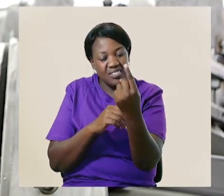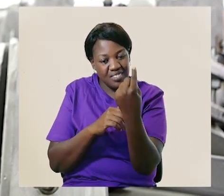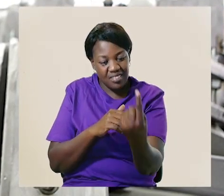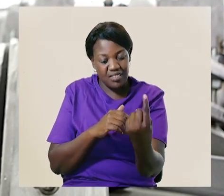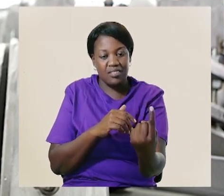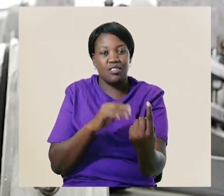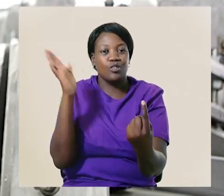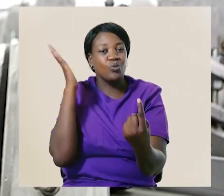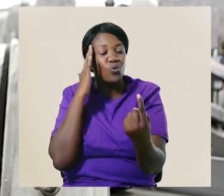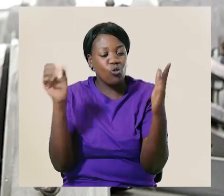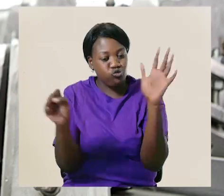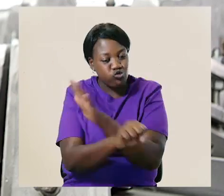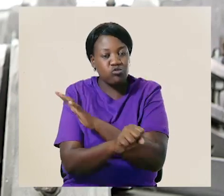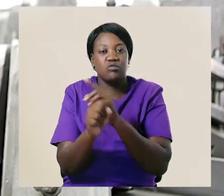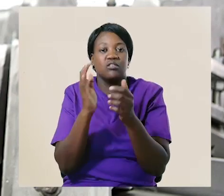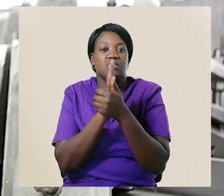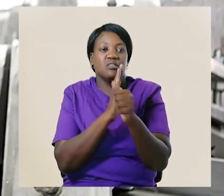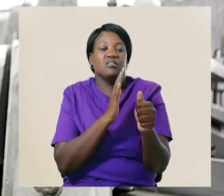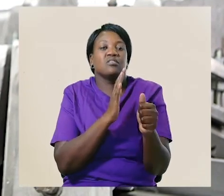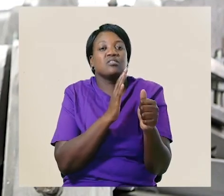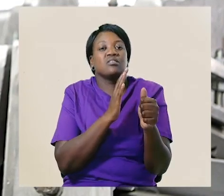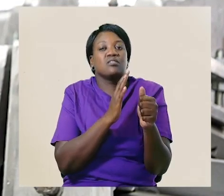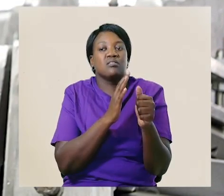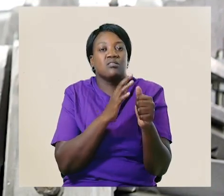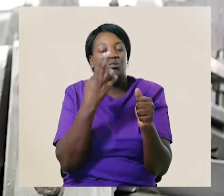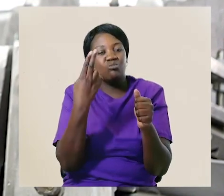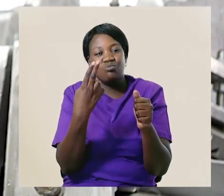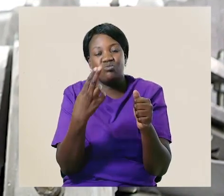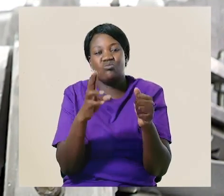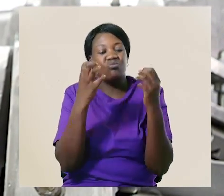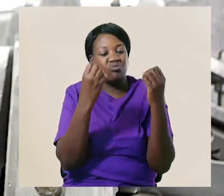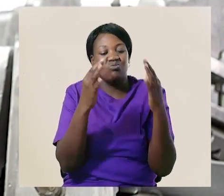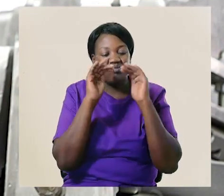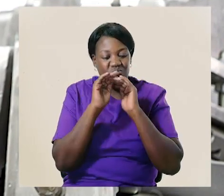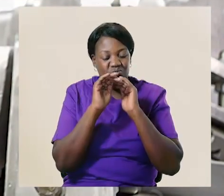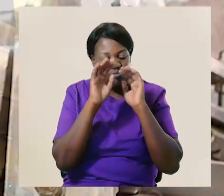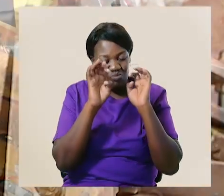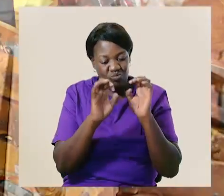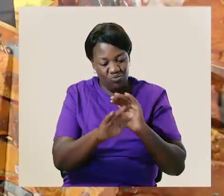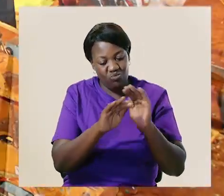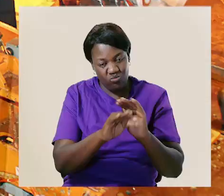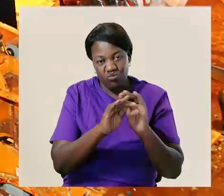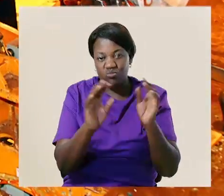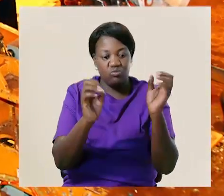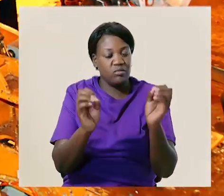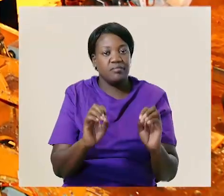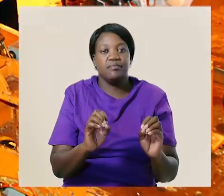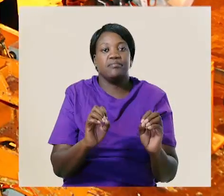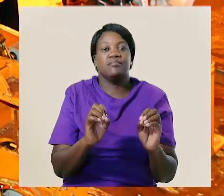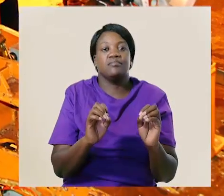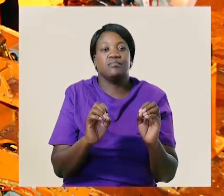an expert at it. But these jobs do not require much education and training.